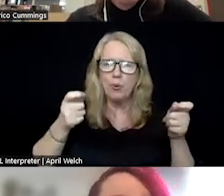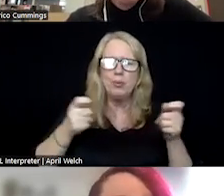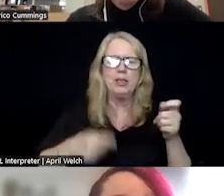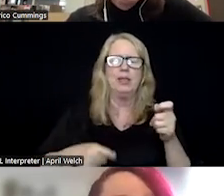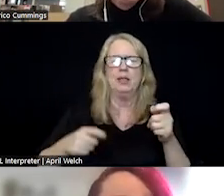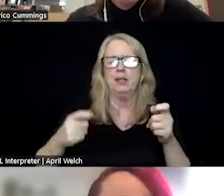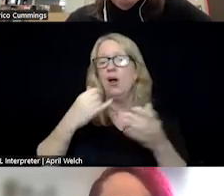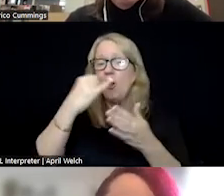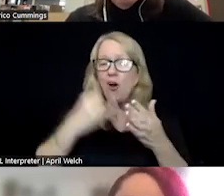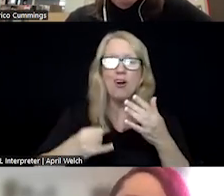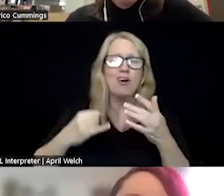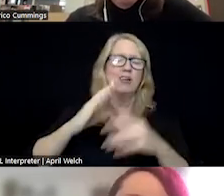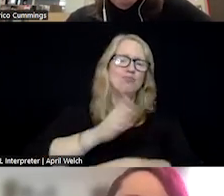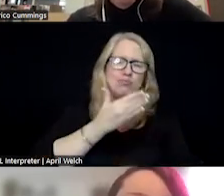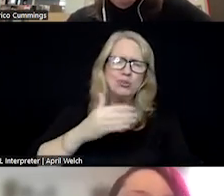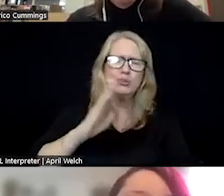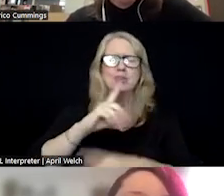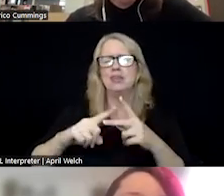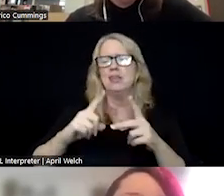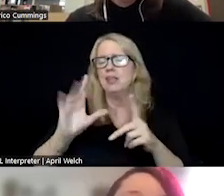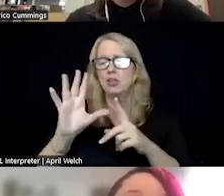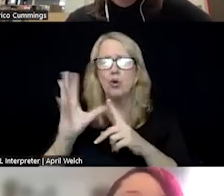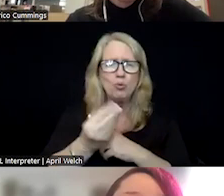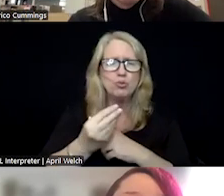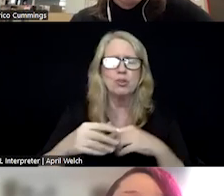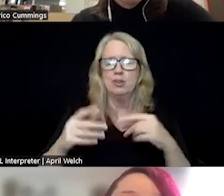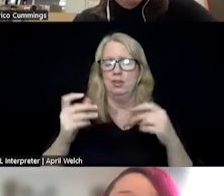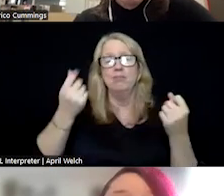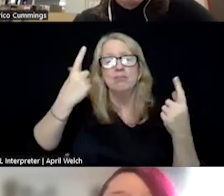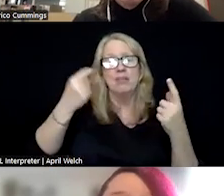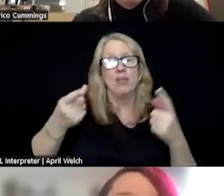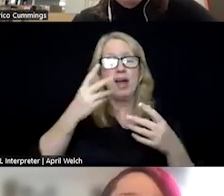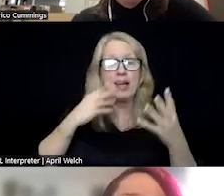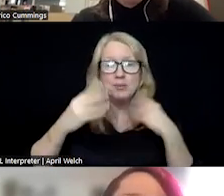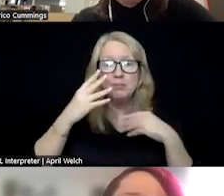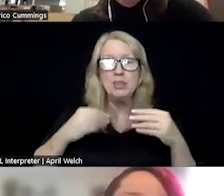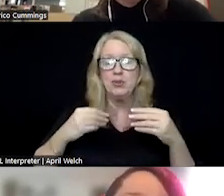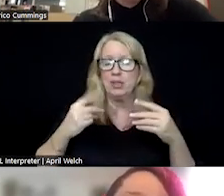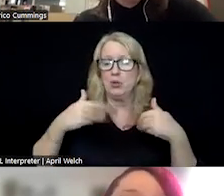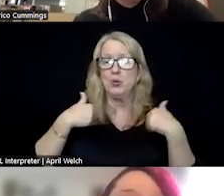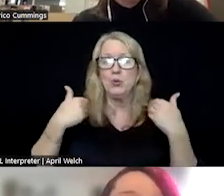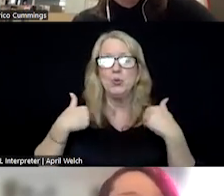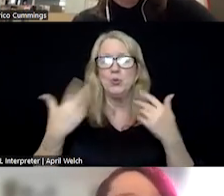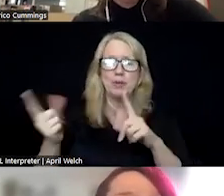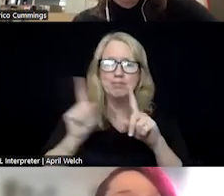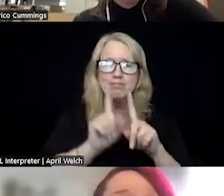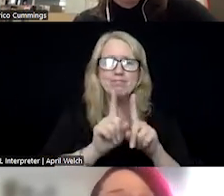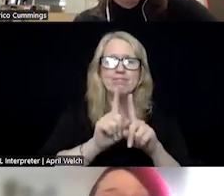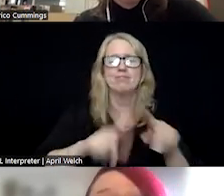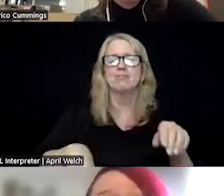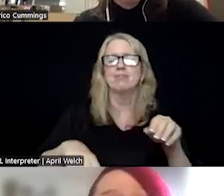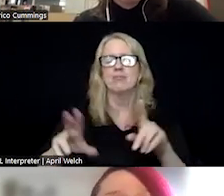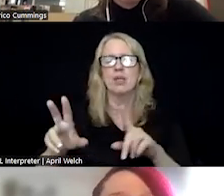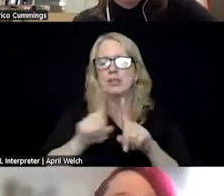art, music, and culture. Part of this experience is the youth come with mentors and